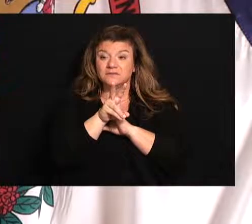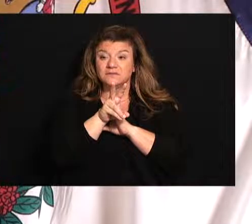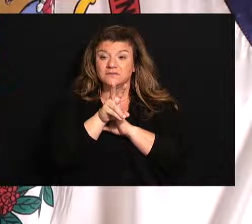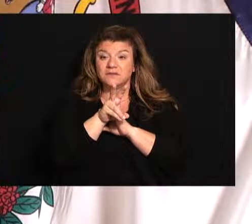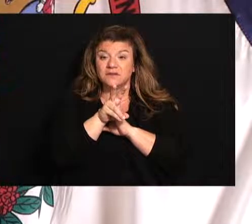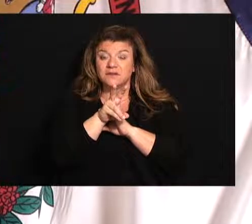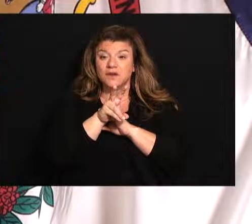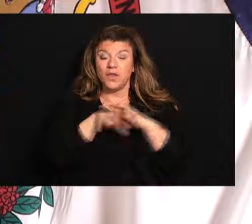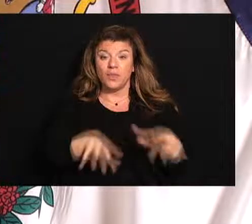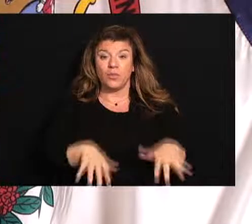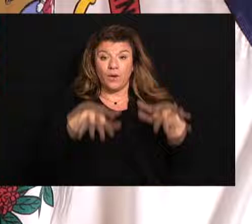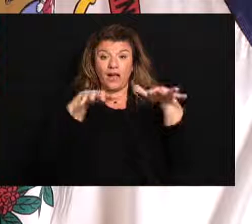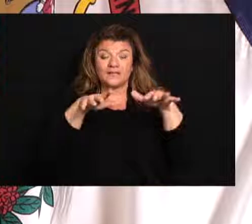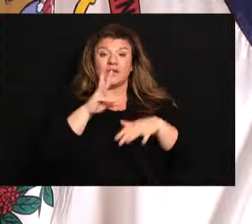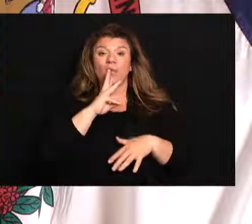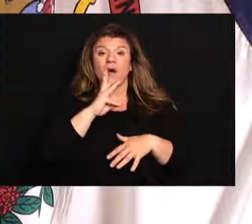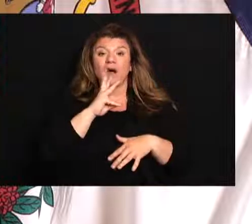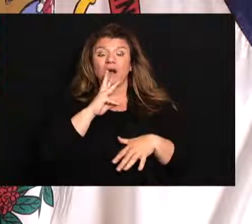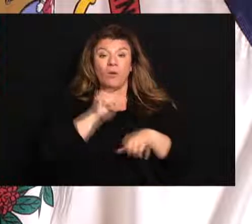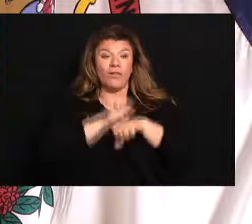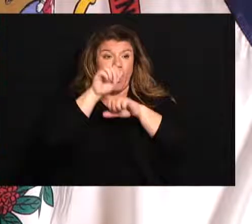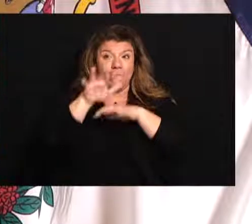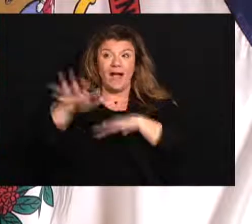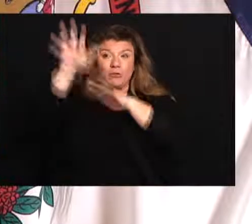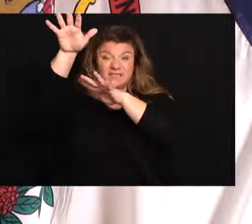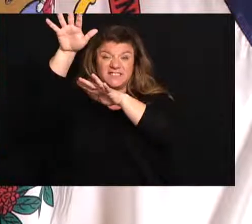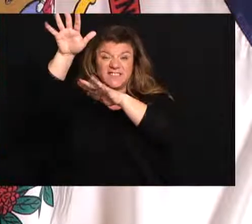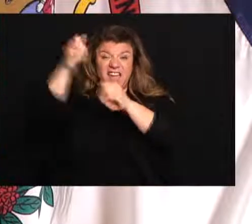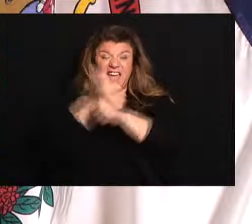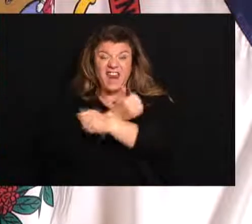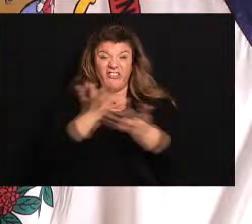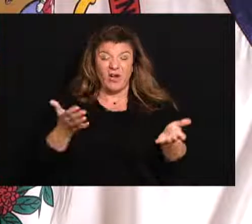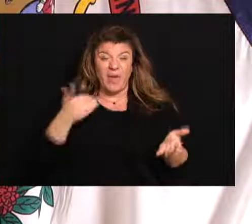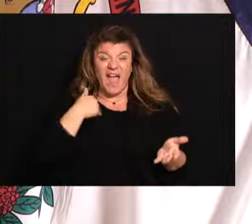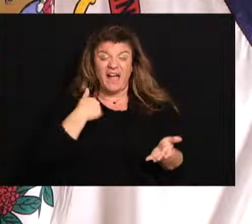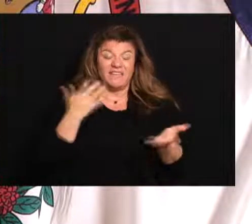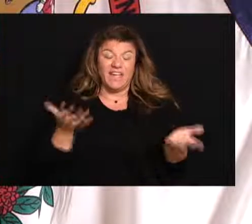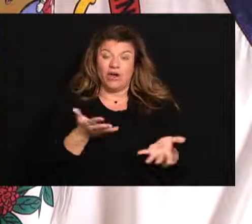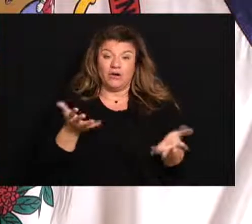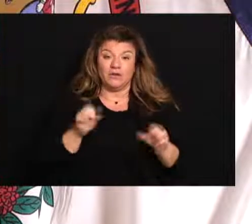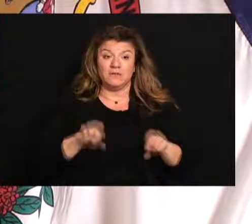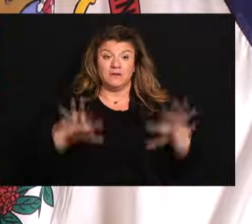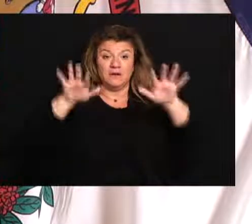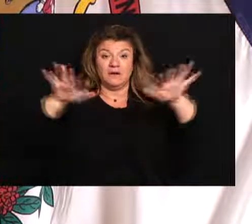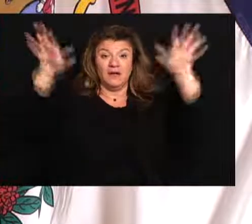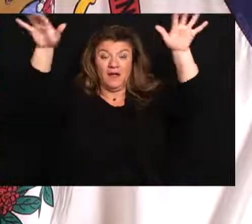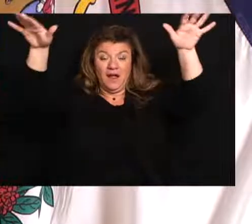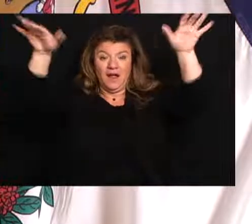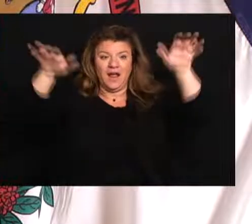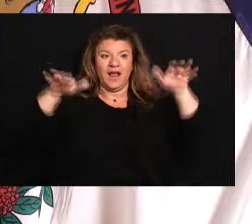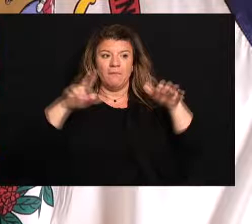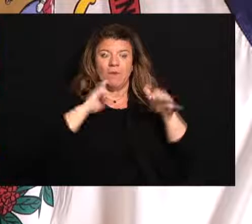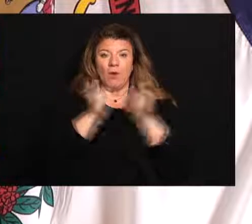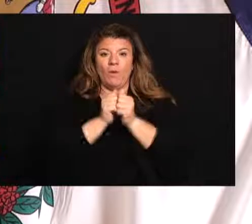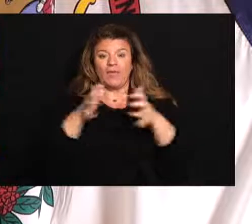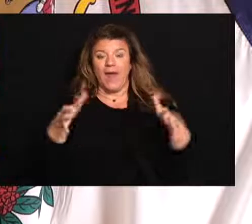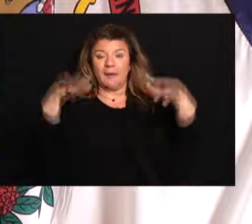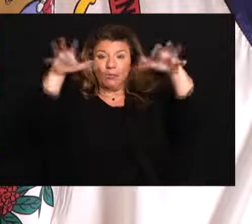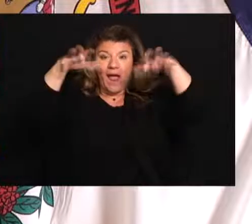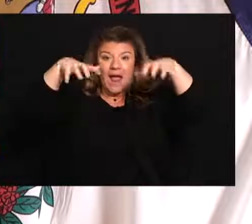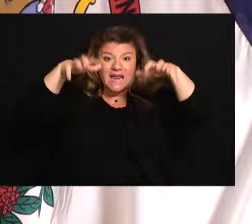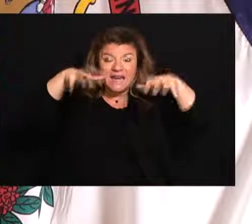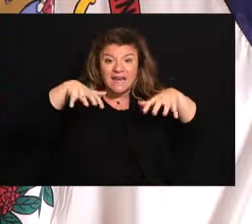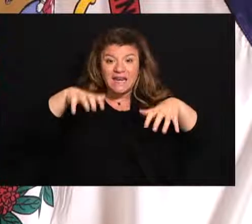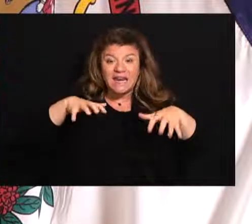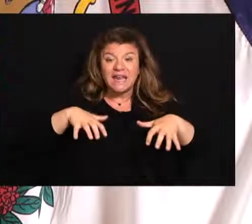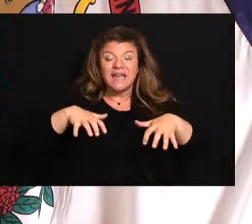rising water with our mountains as steep as they are and everything, without a tremendous amount of rainfall, and